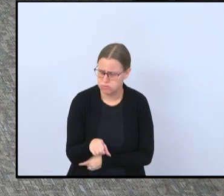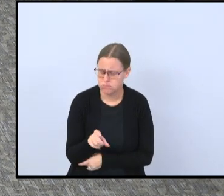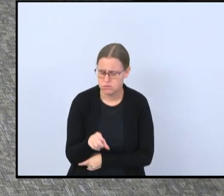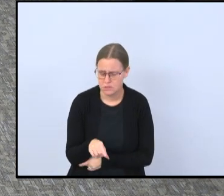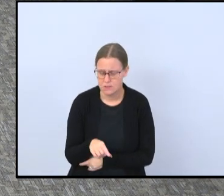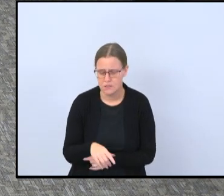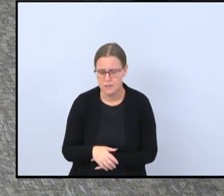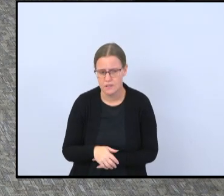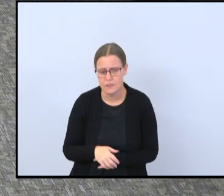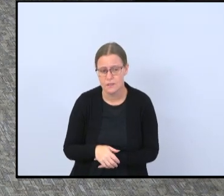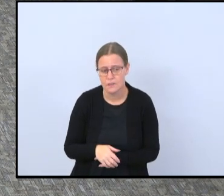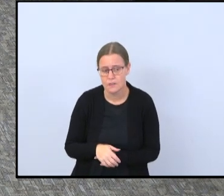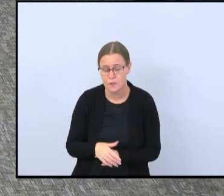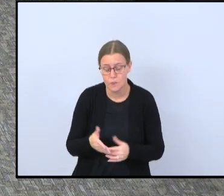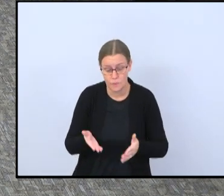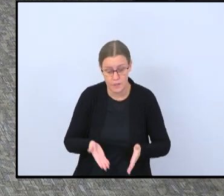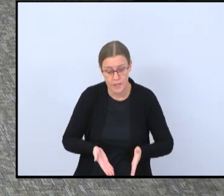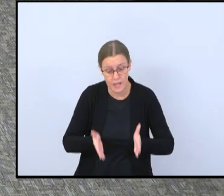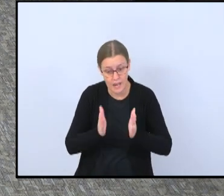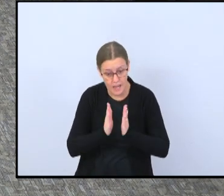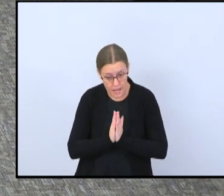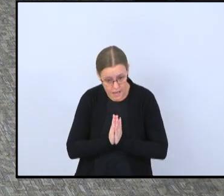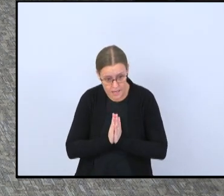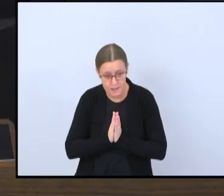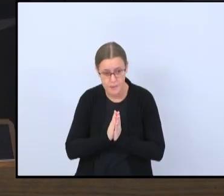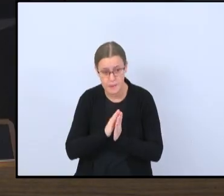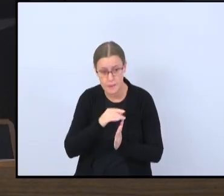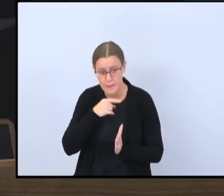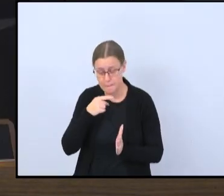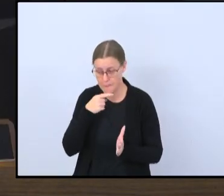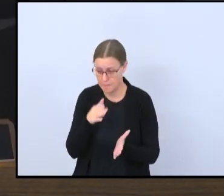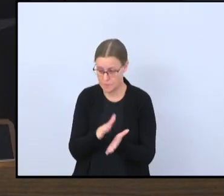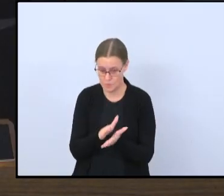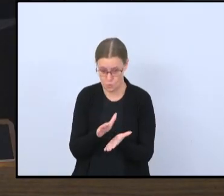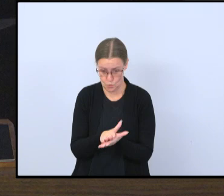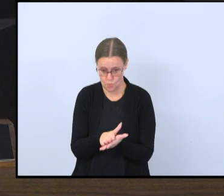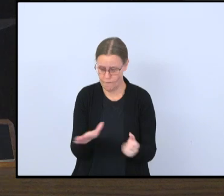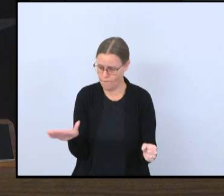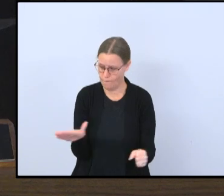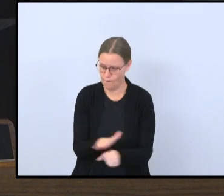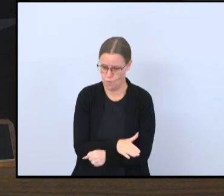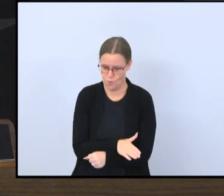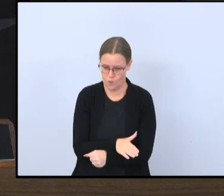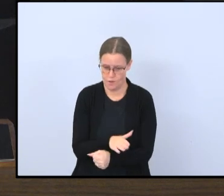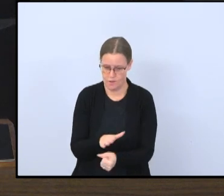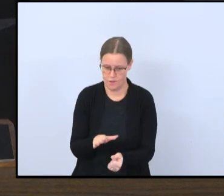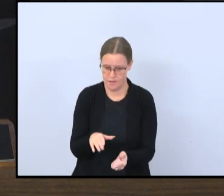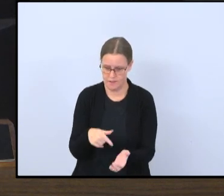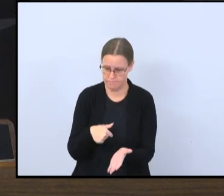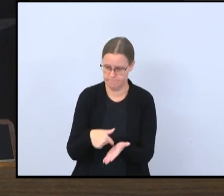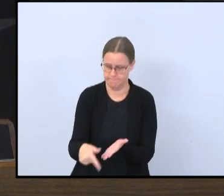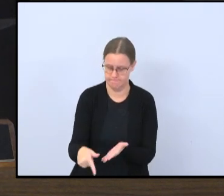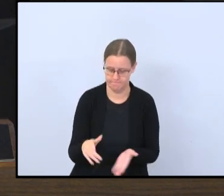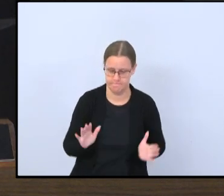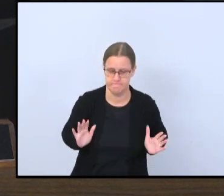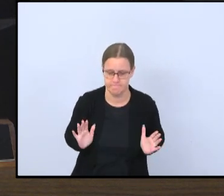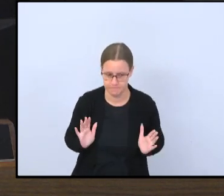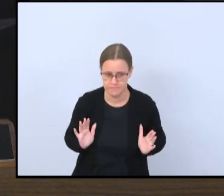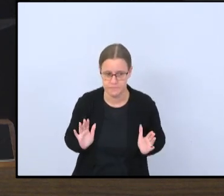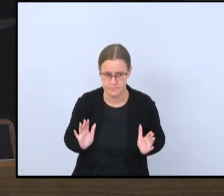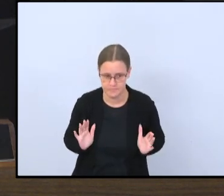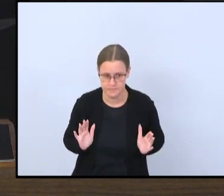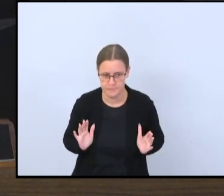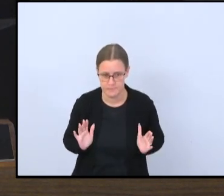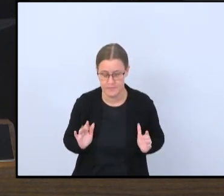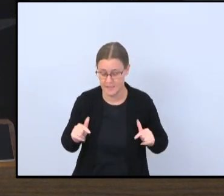that we had asked for is that public schools be fully funded. Our public schools in the state of